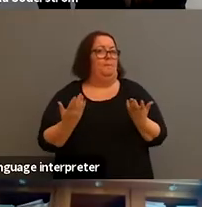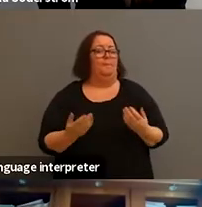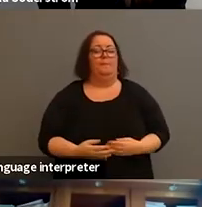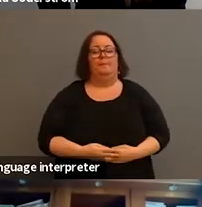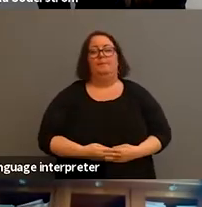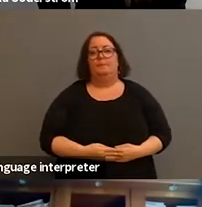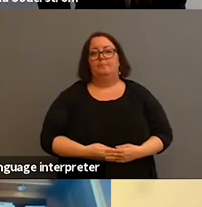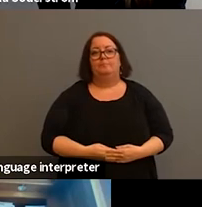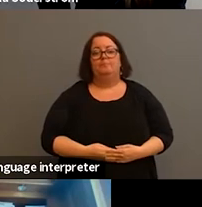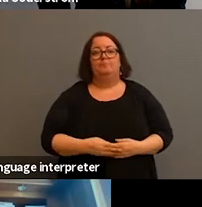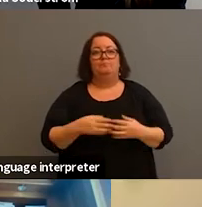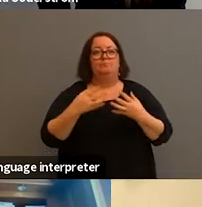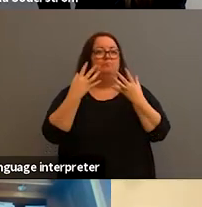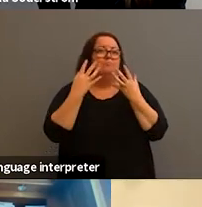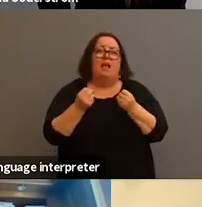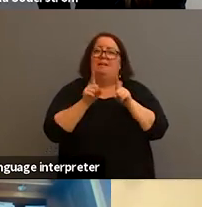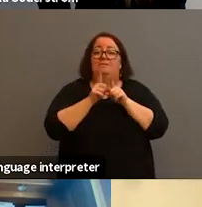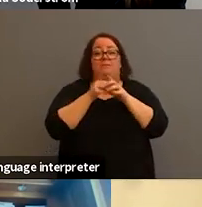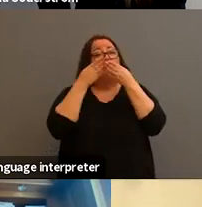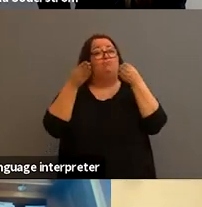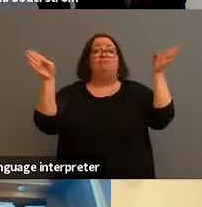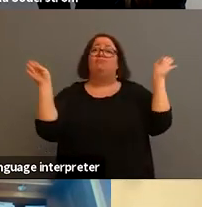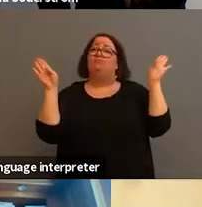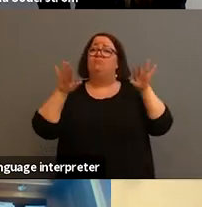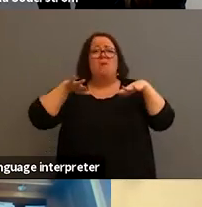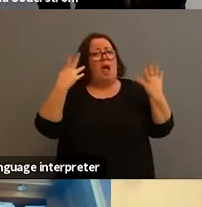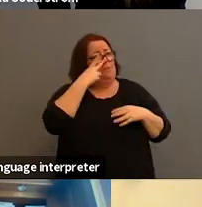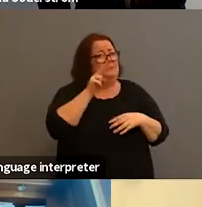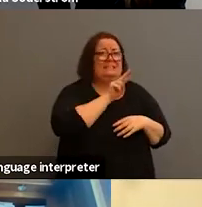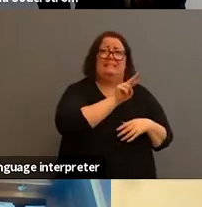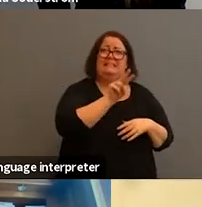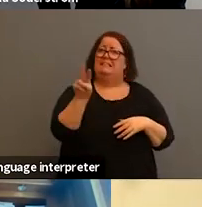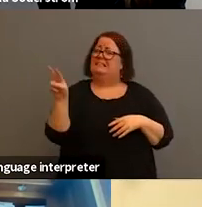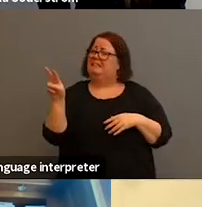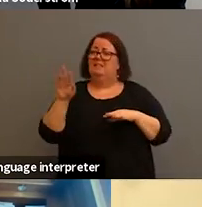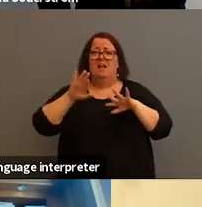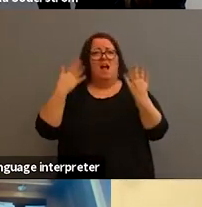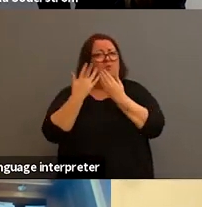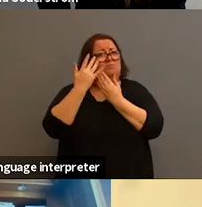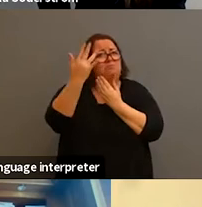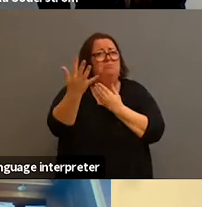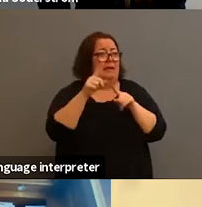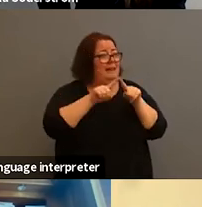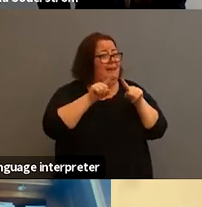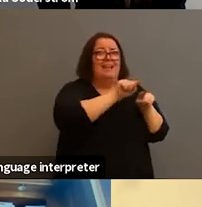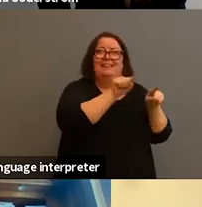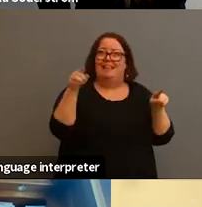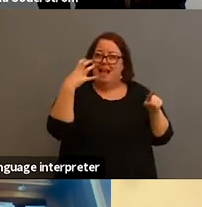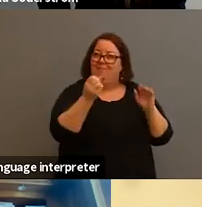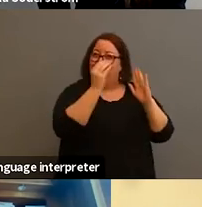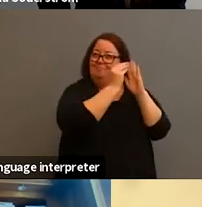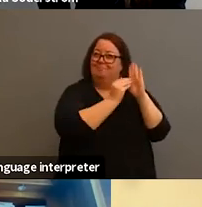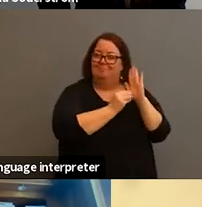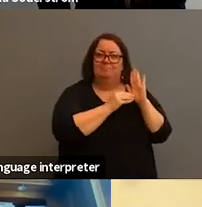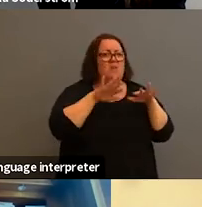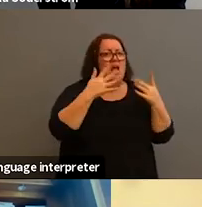in how to implement the disability perspective in the agenda is really what in the convention of the